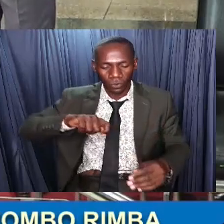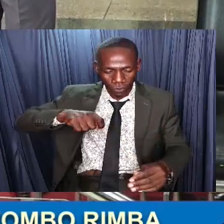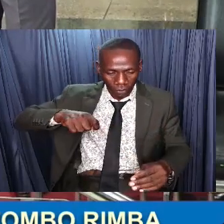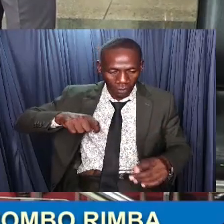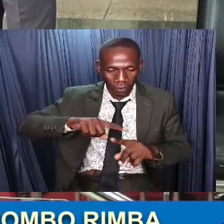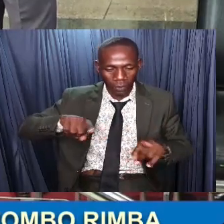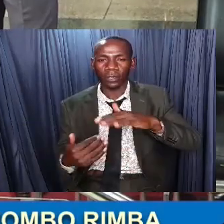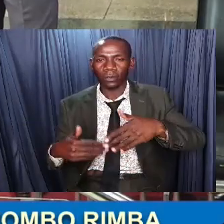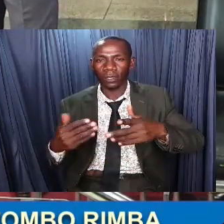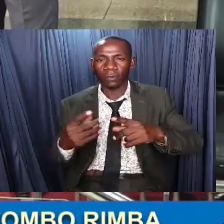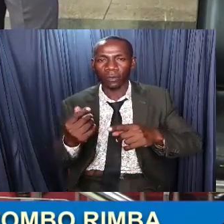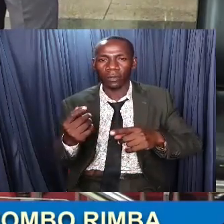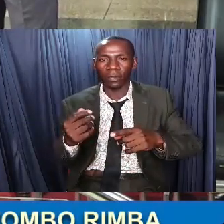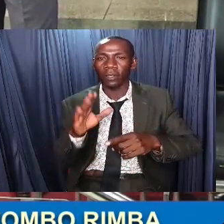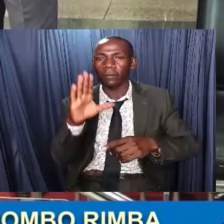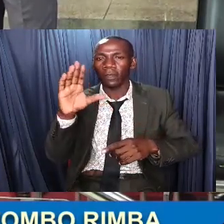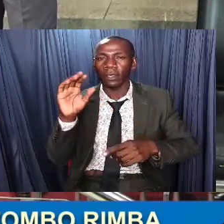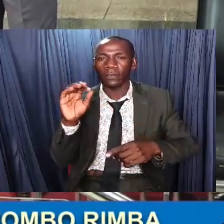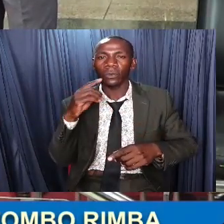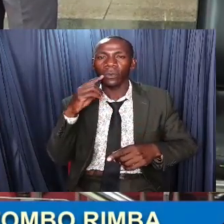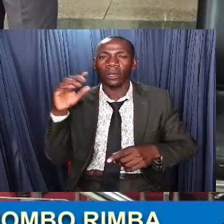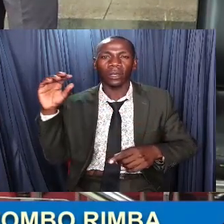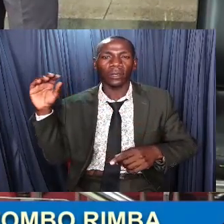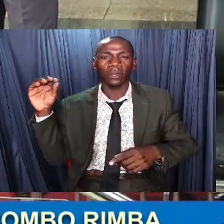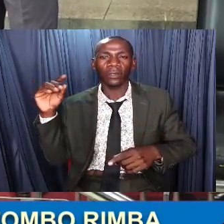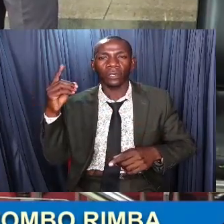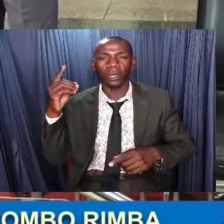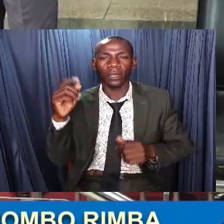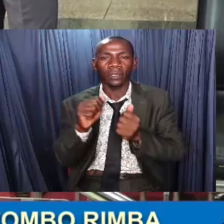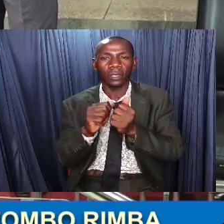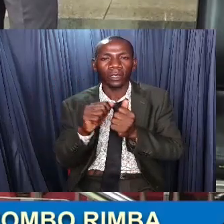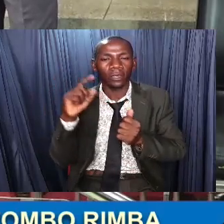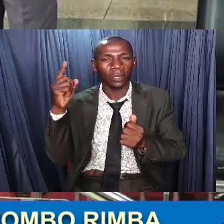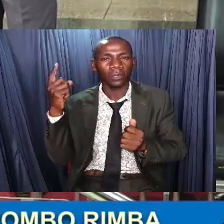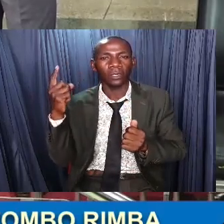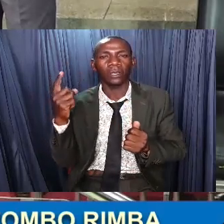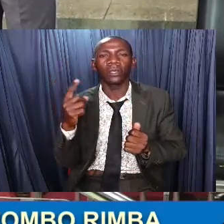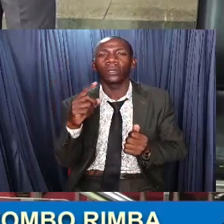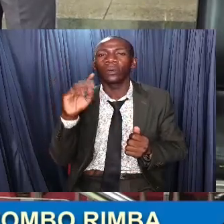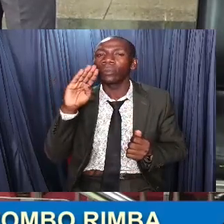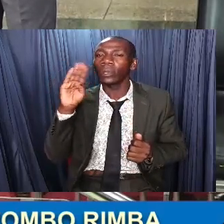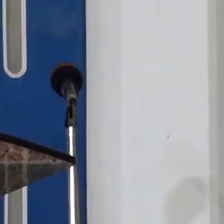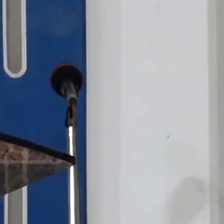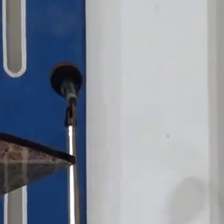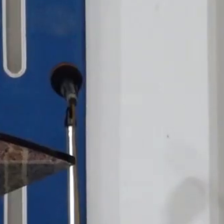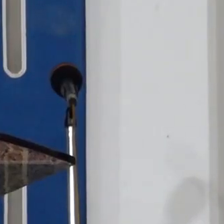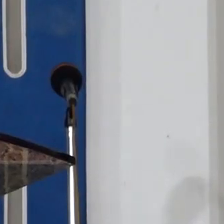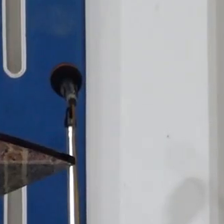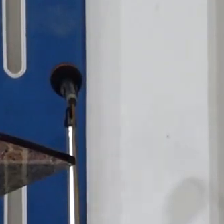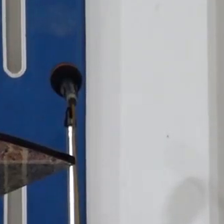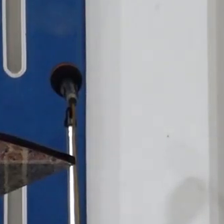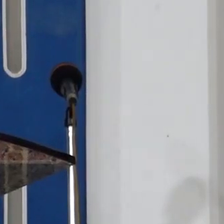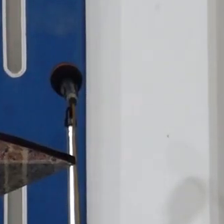to drill the well. Ni 50, ni 100, 50 shillings, 100, 1,000, 100,000, a million.